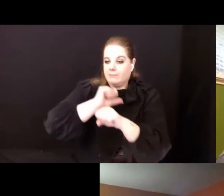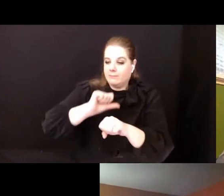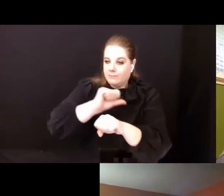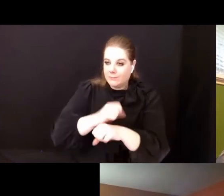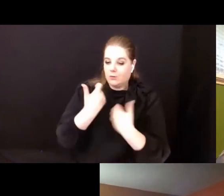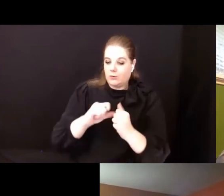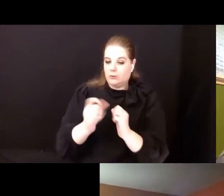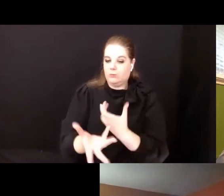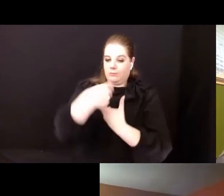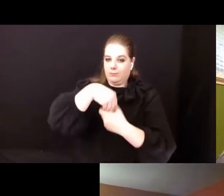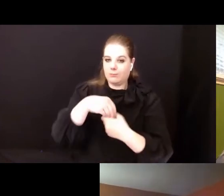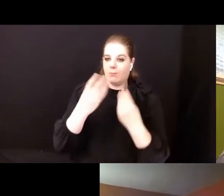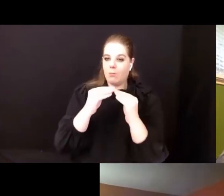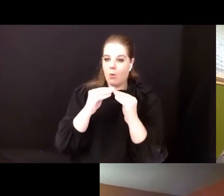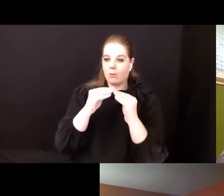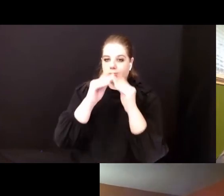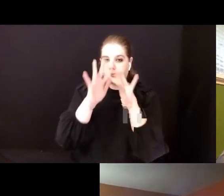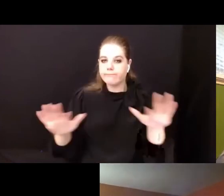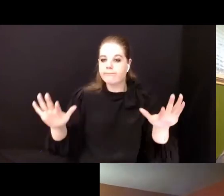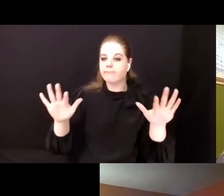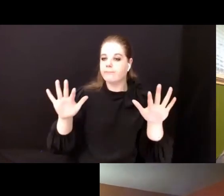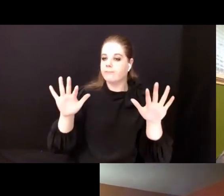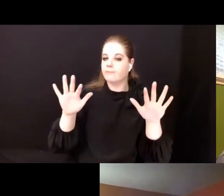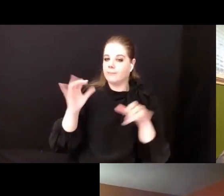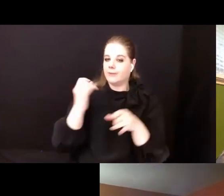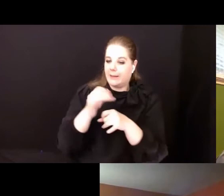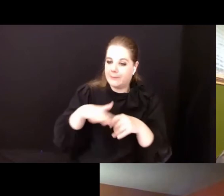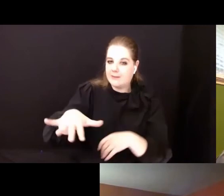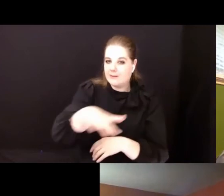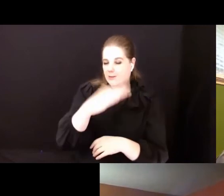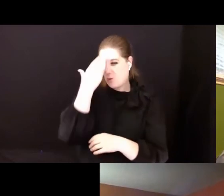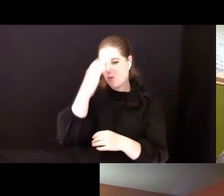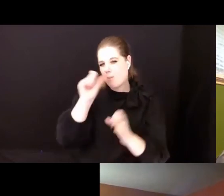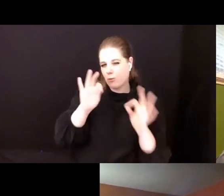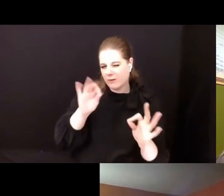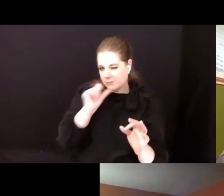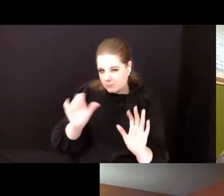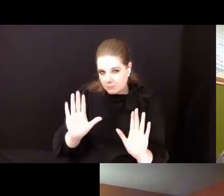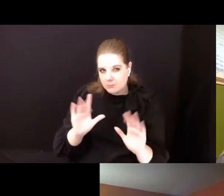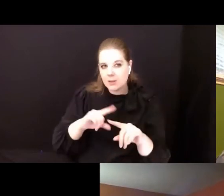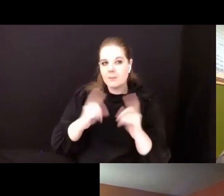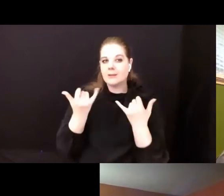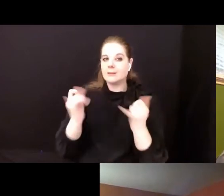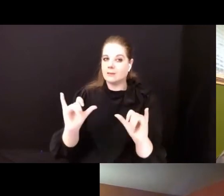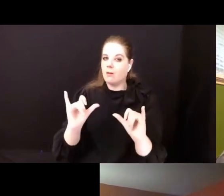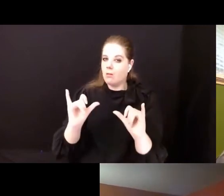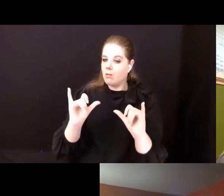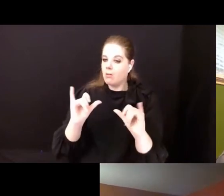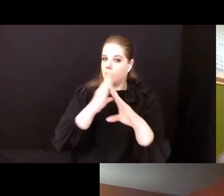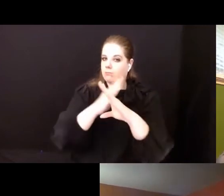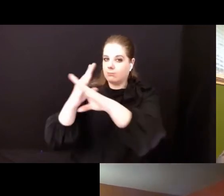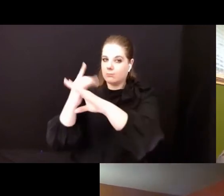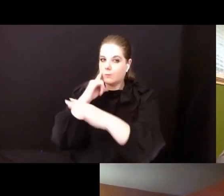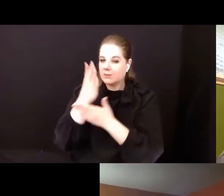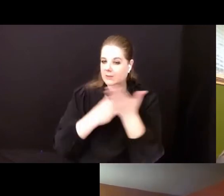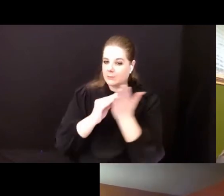inclusive campus, but we're not perfect. Our campuses aren't perfect, and there still are barriers for students to